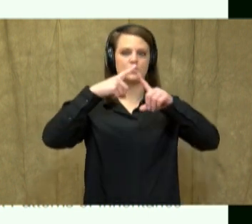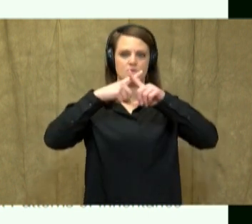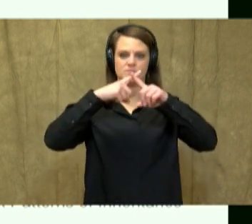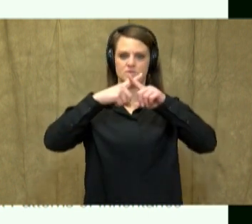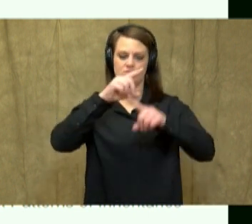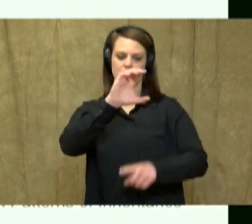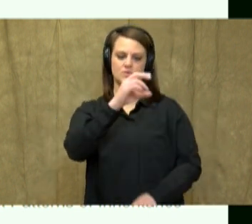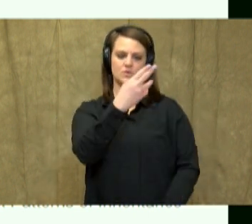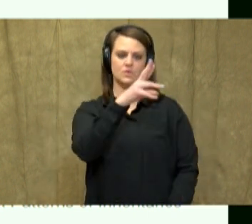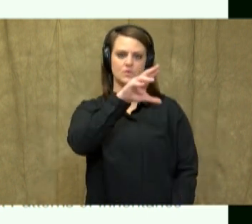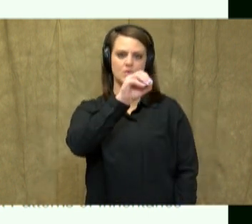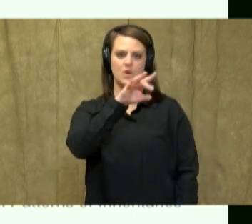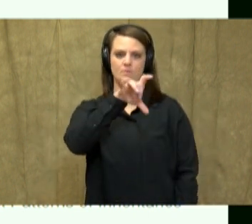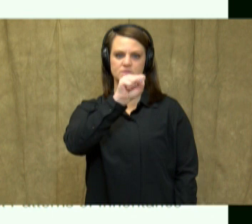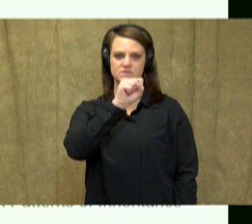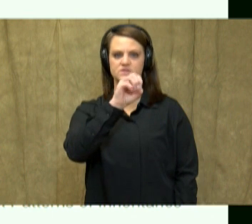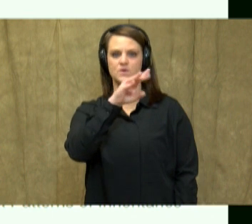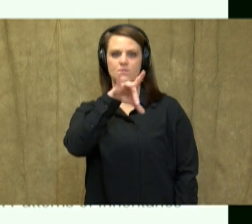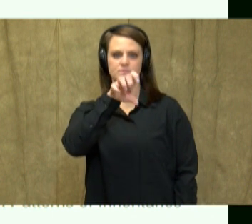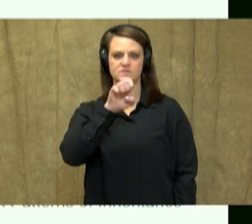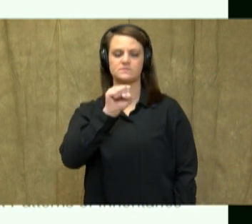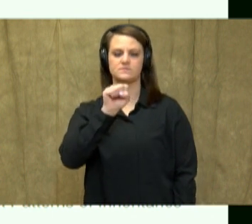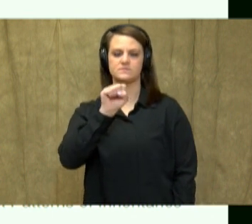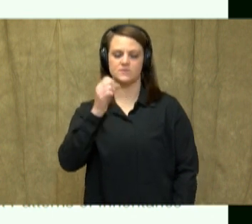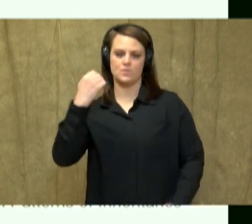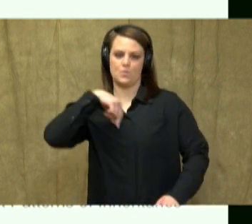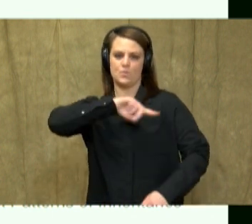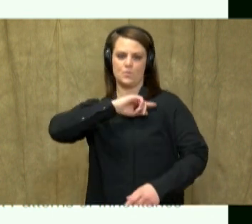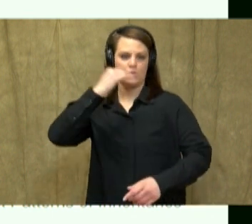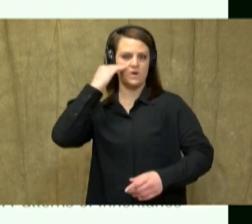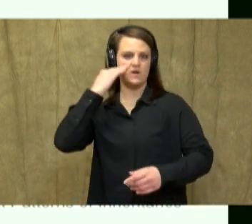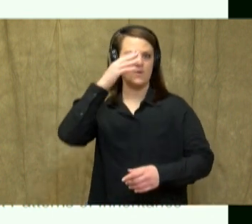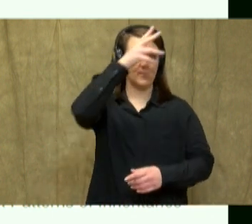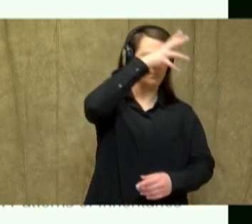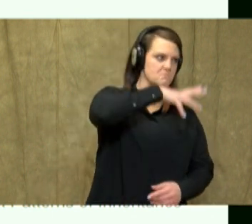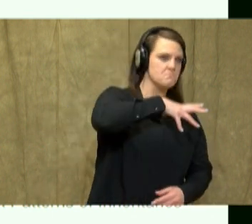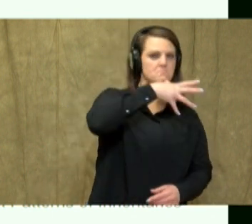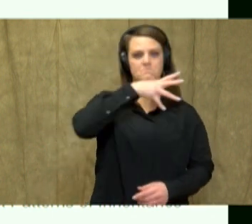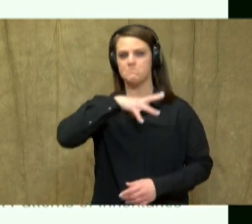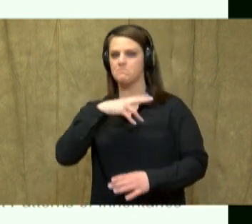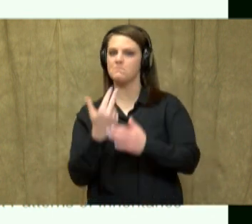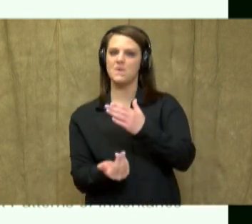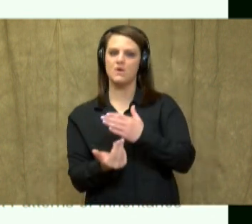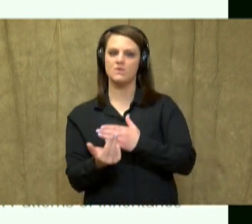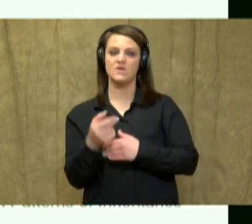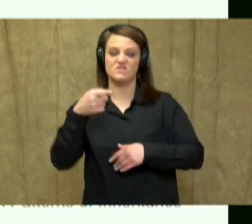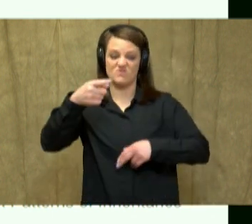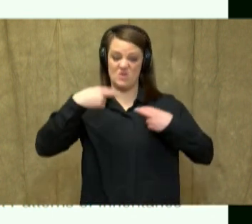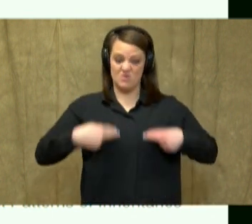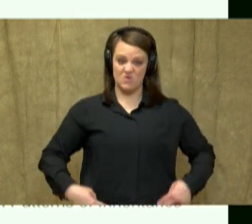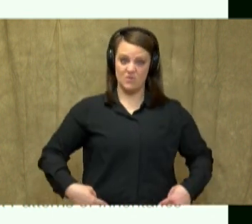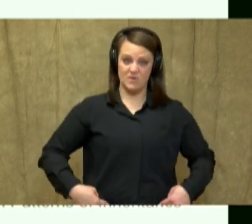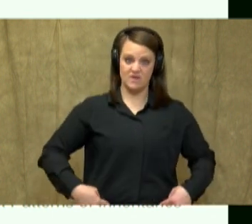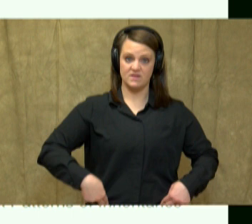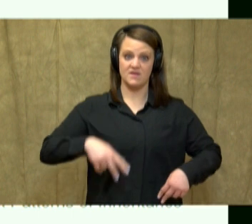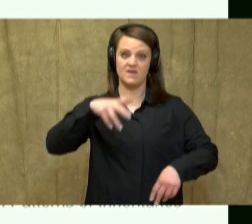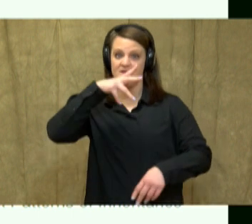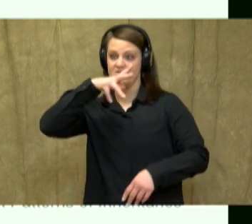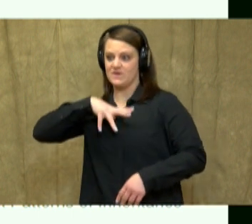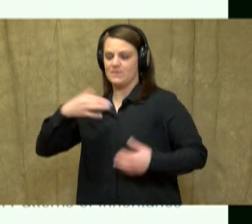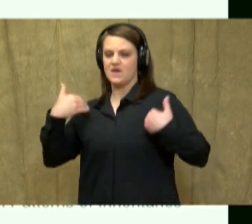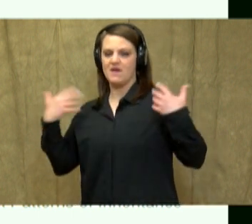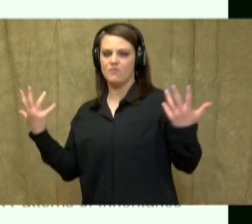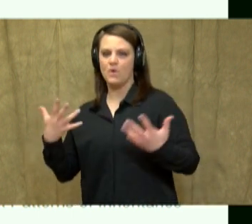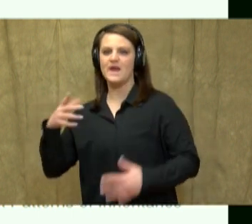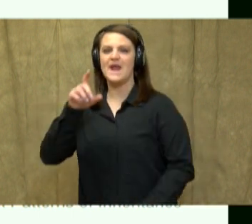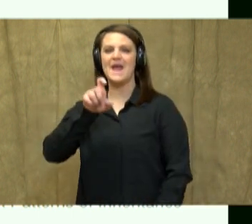traits. So we all know that there are males and there are females. And as a human, if you are female, you have an XX. Remember, we